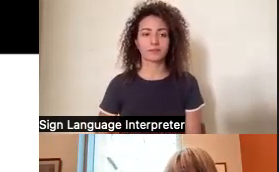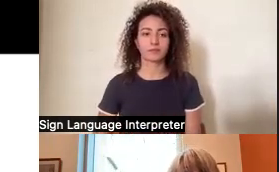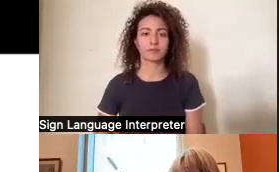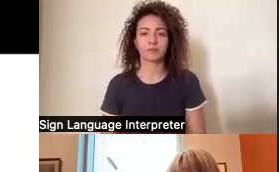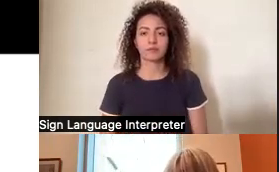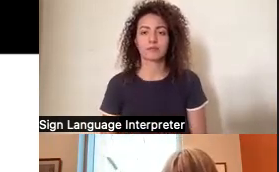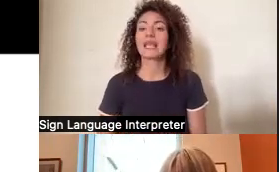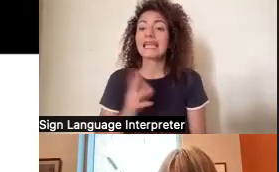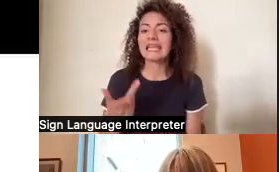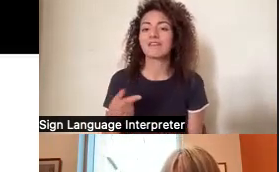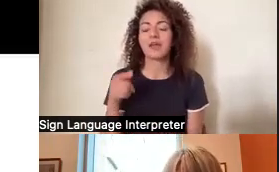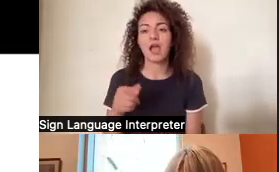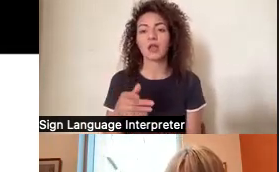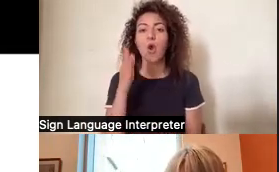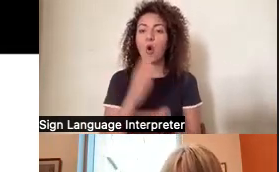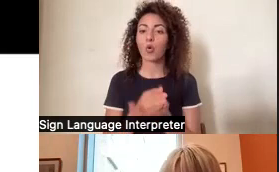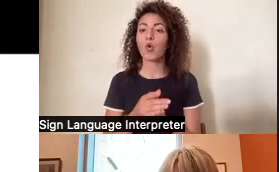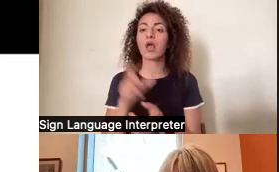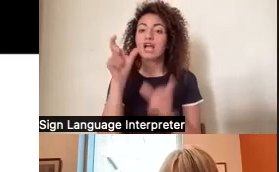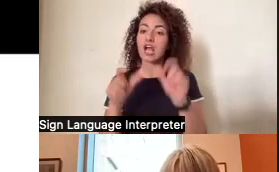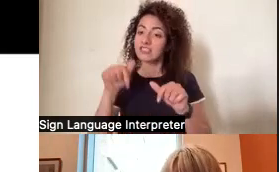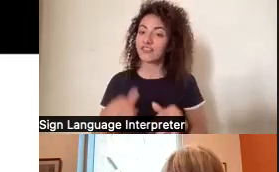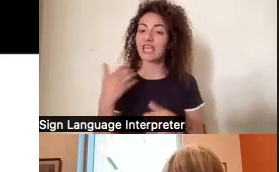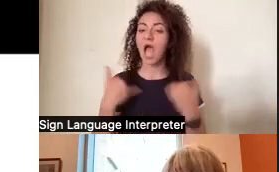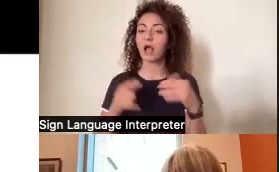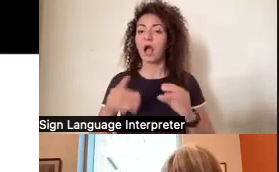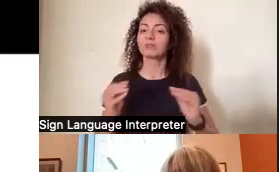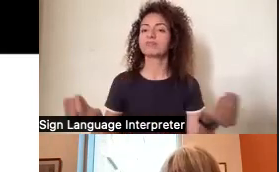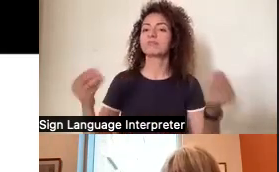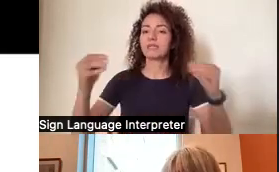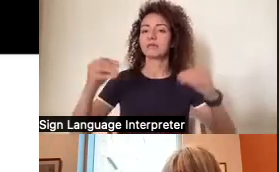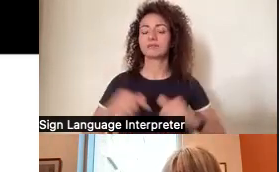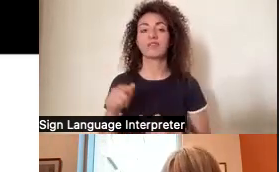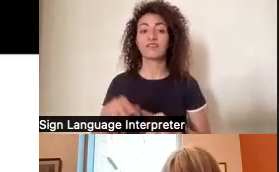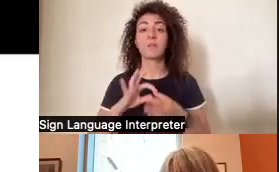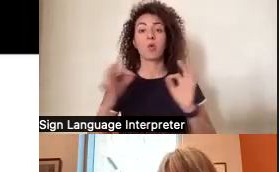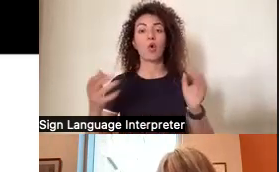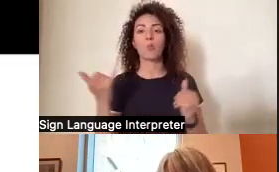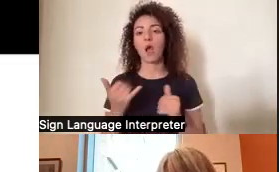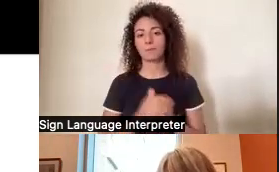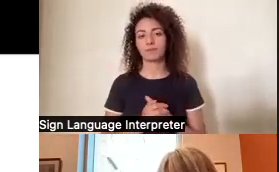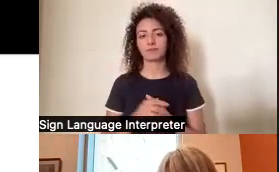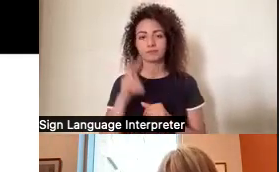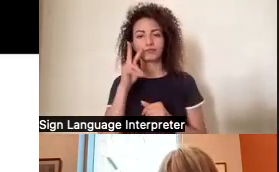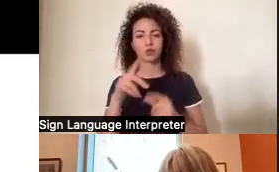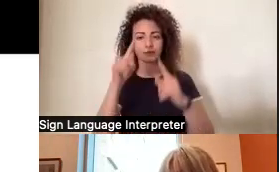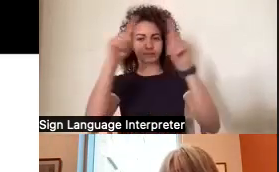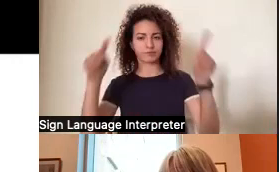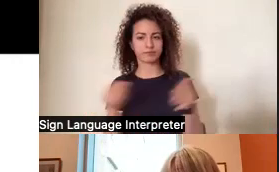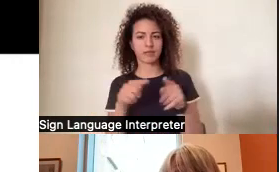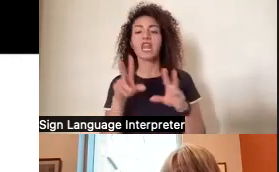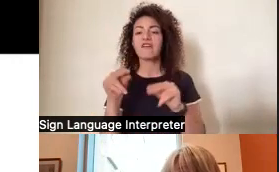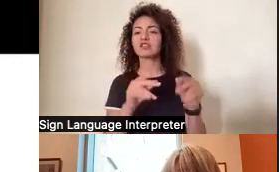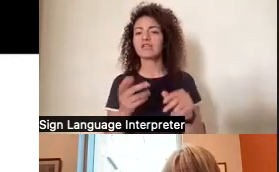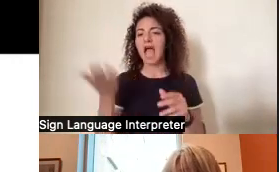So how to activate rights of persons with disability then? There are crucial elements, and I think that these really encapsulate what the other presentations have said.